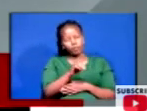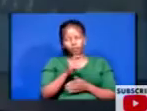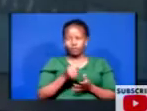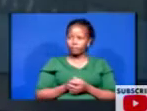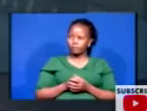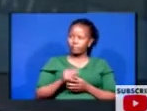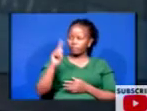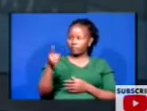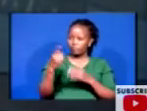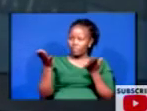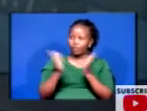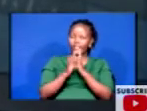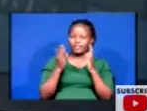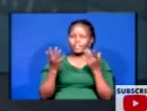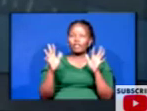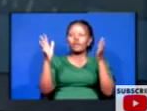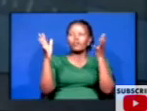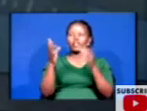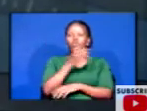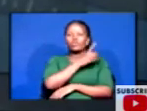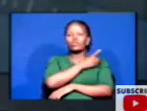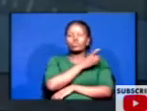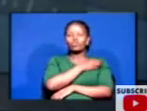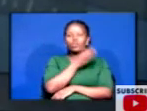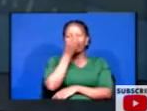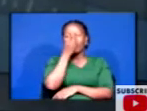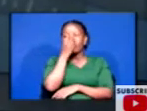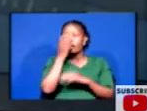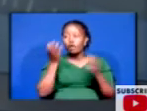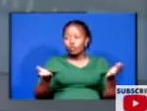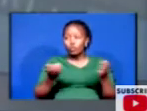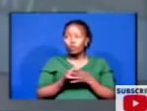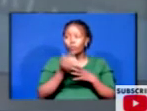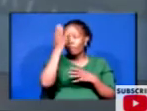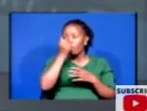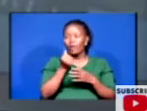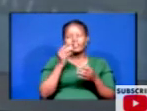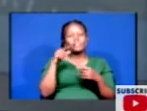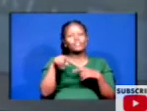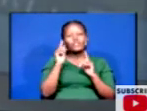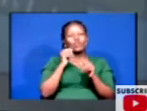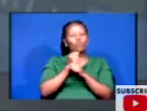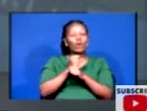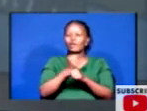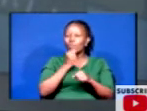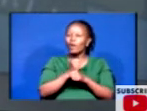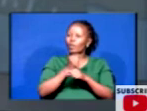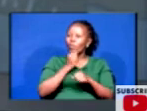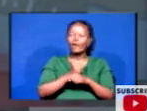course, congratulations to Dr. Ruto, because truth be told, he has worked really hard to be where he